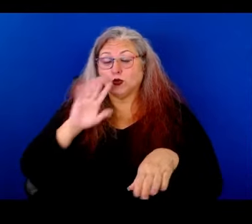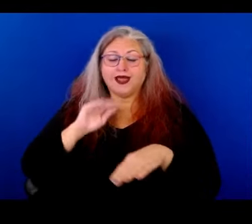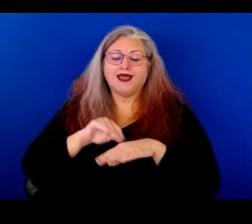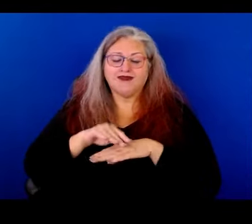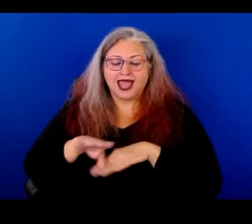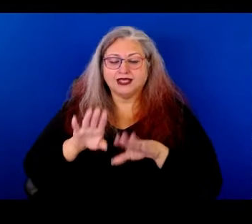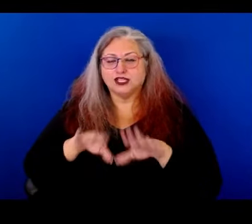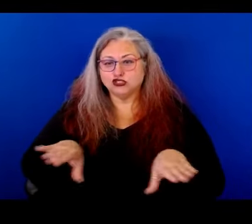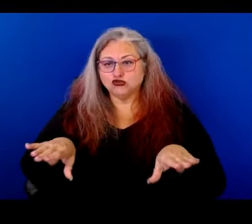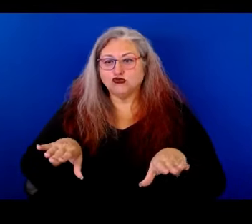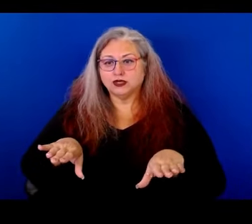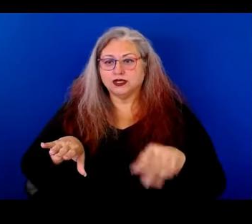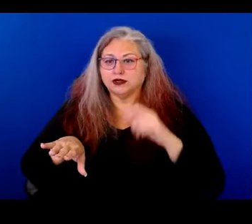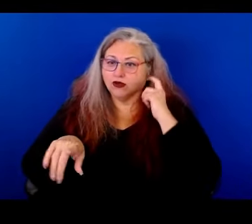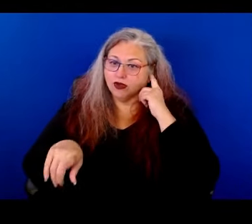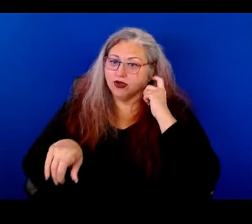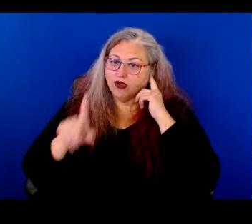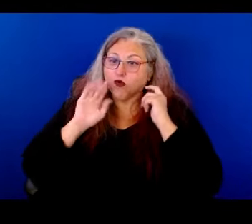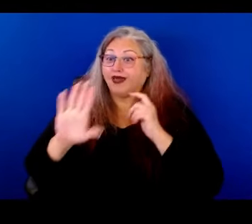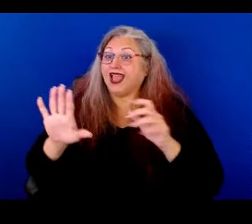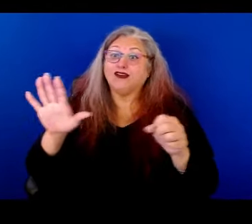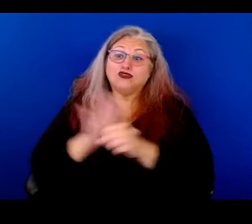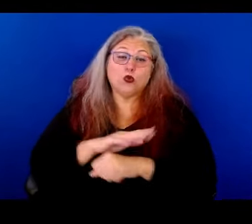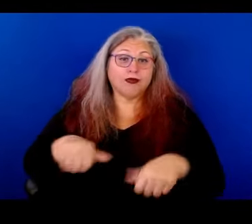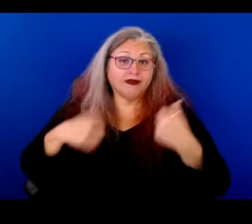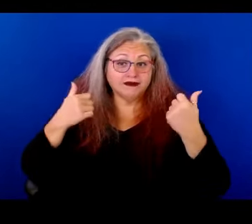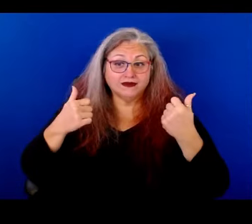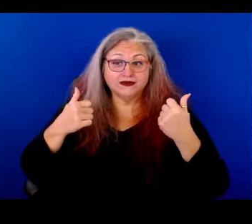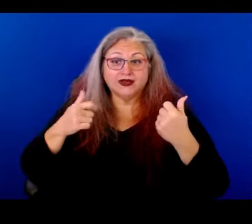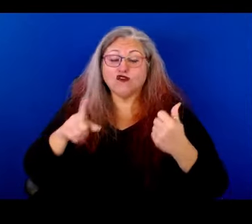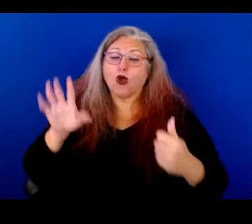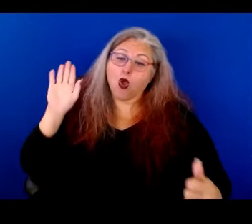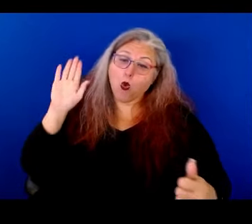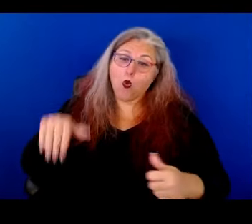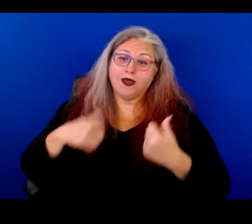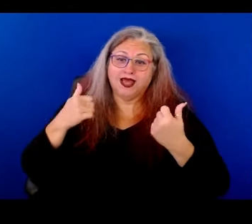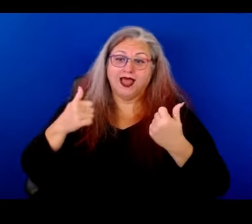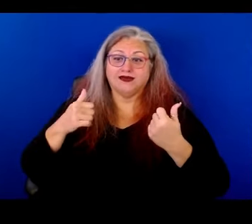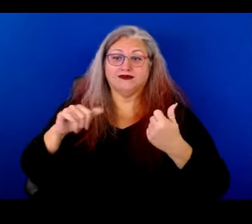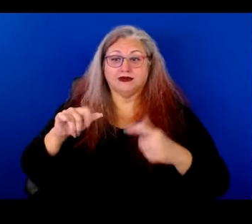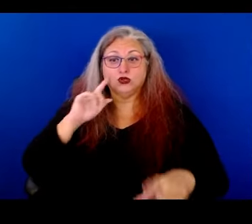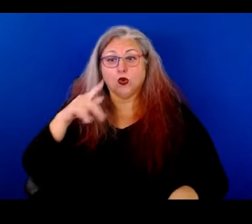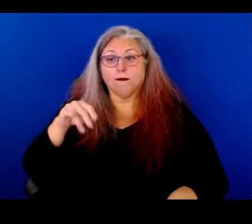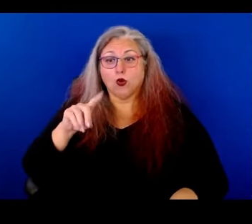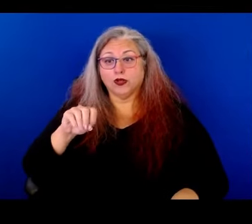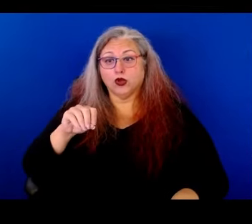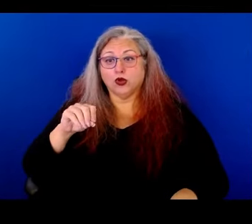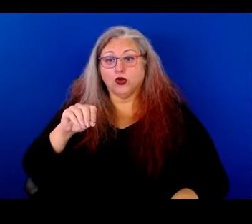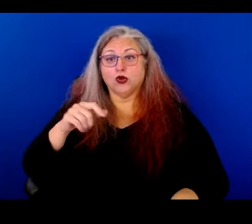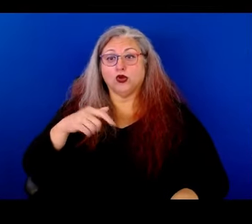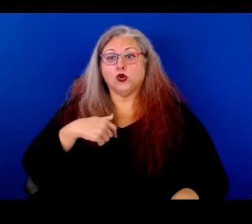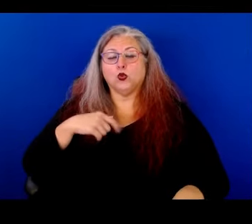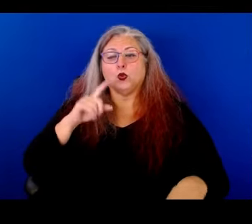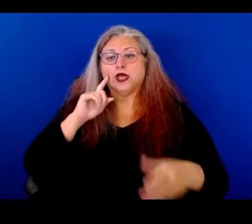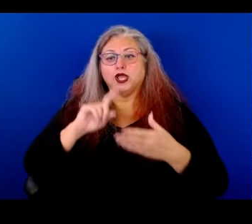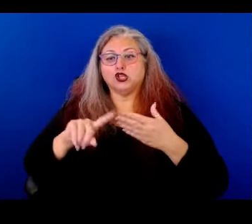affect children, for their entire life. Yes. For their entire life. Yes. Like polio, we looked